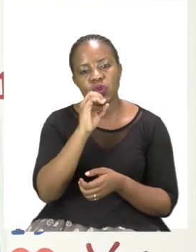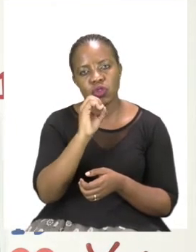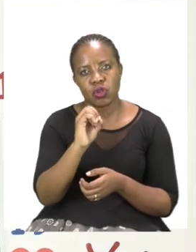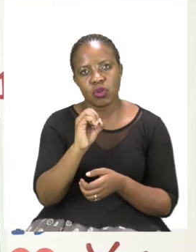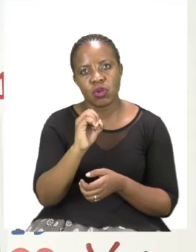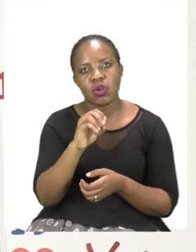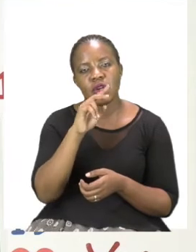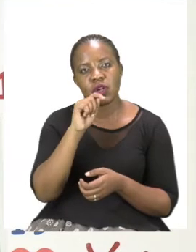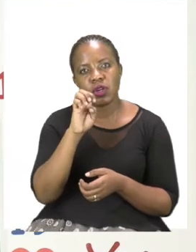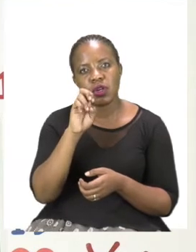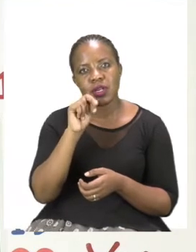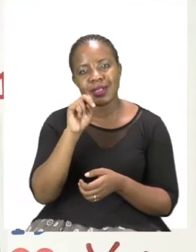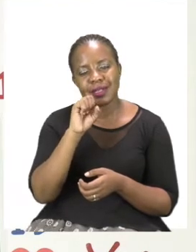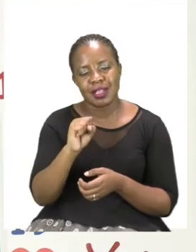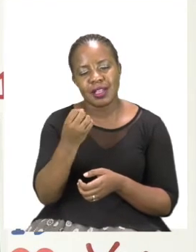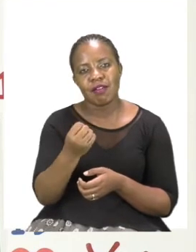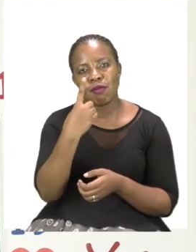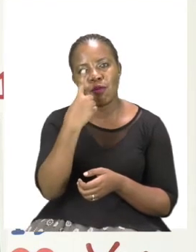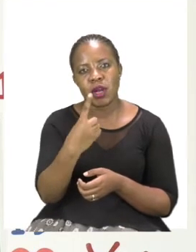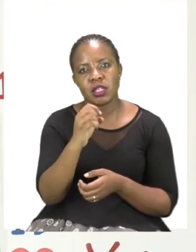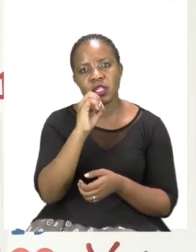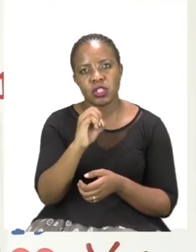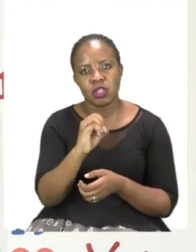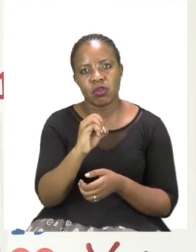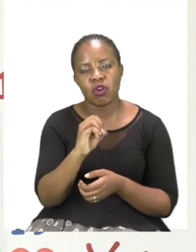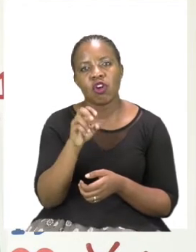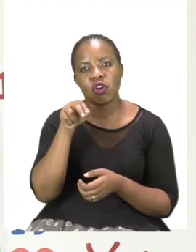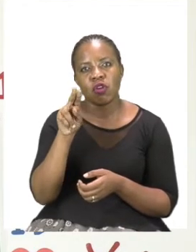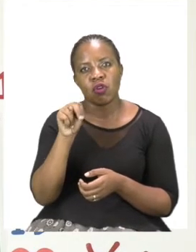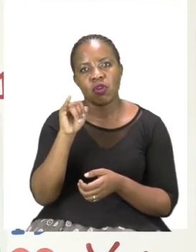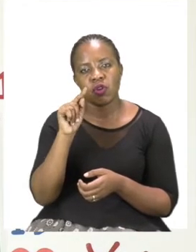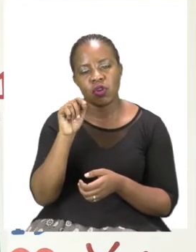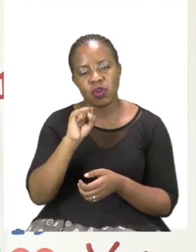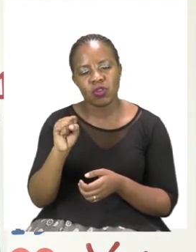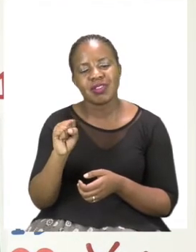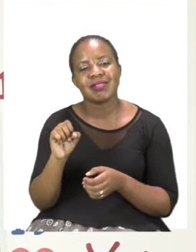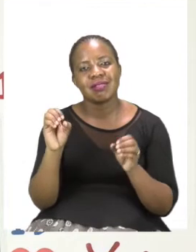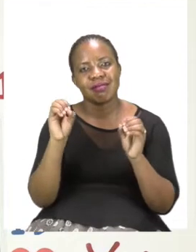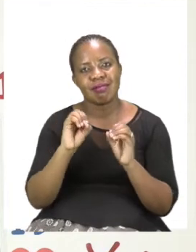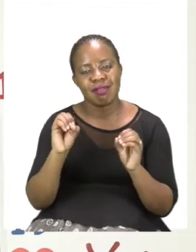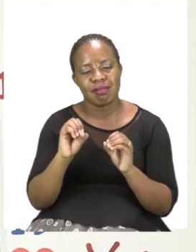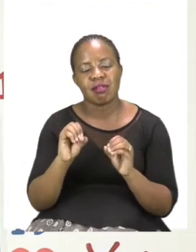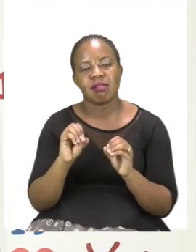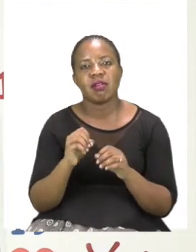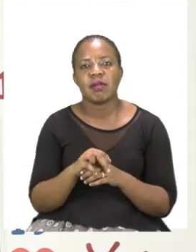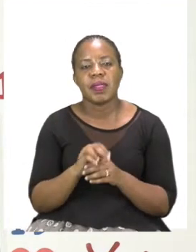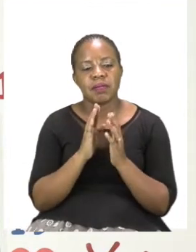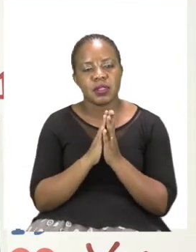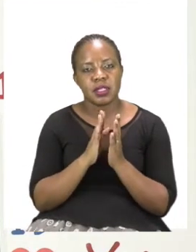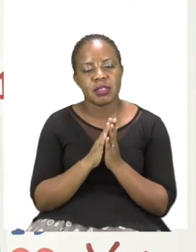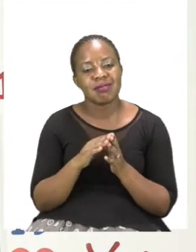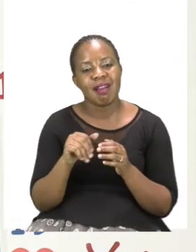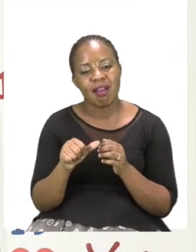172. I'm now going to ask you to do the rest by yourselves. Please read the numbers